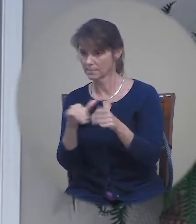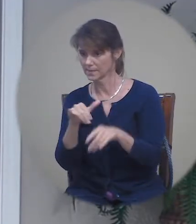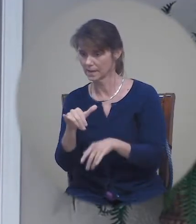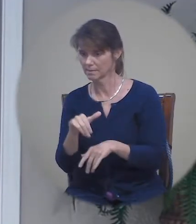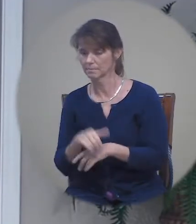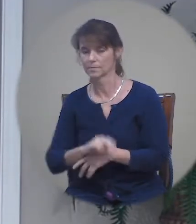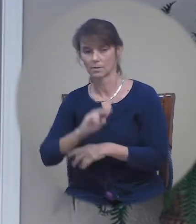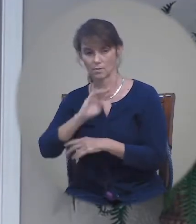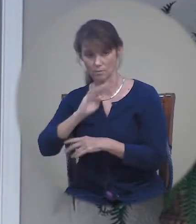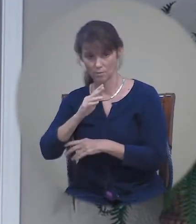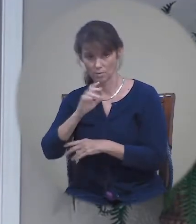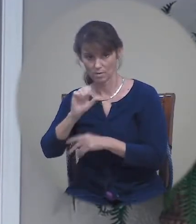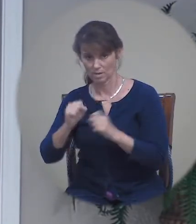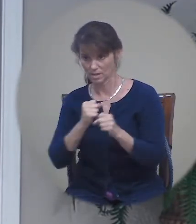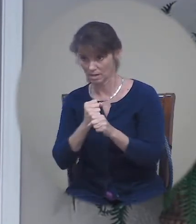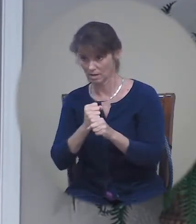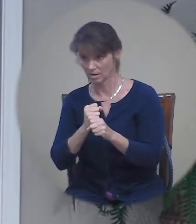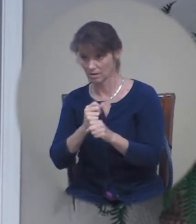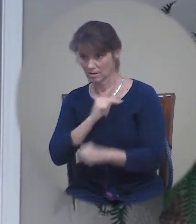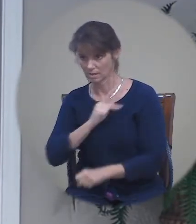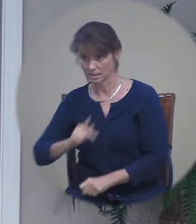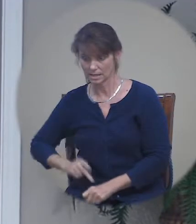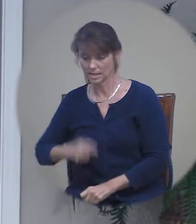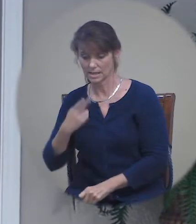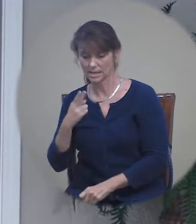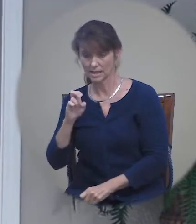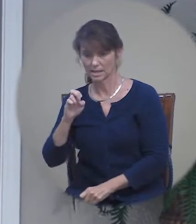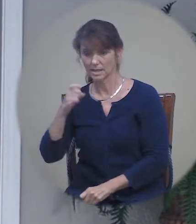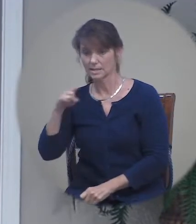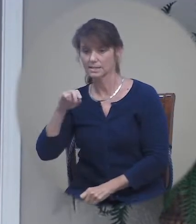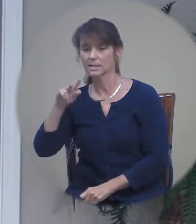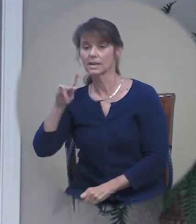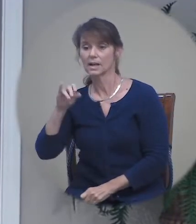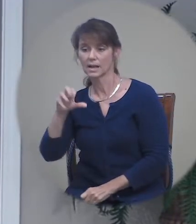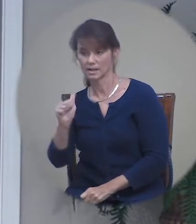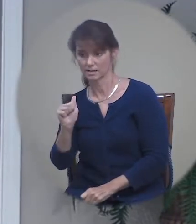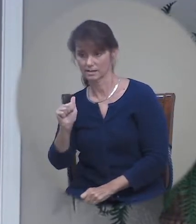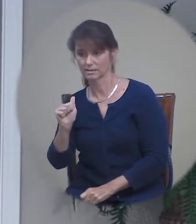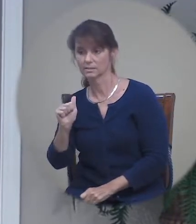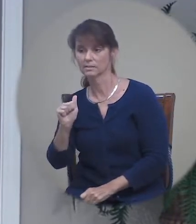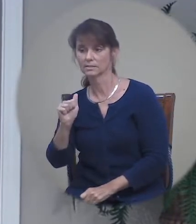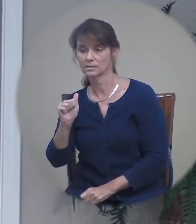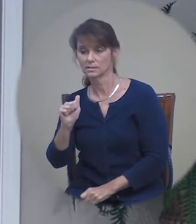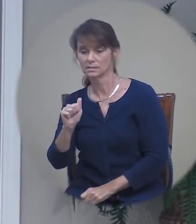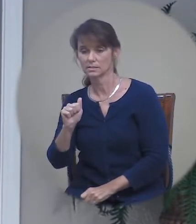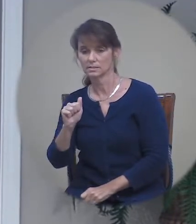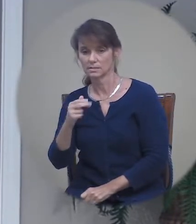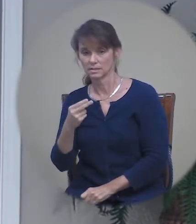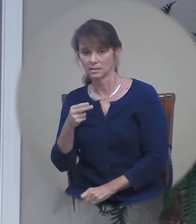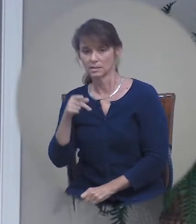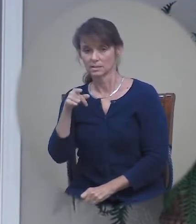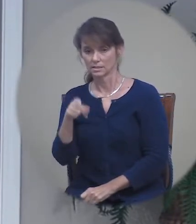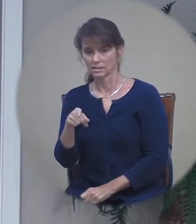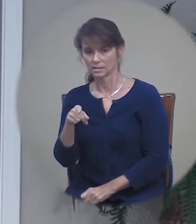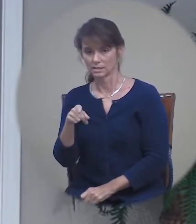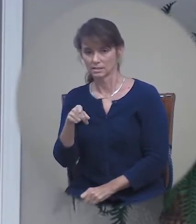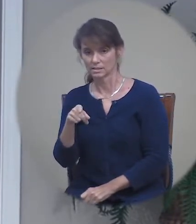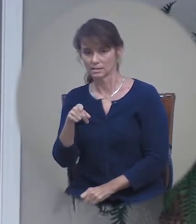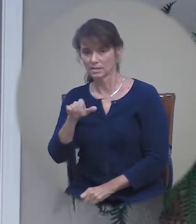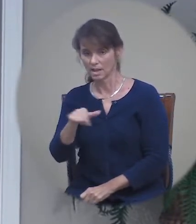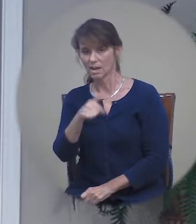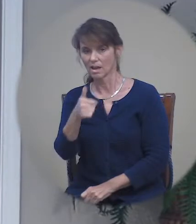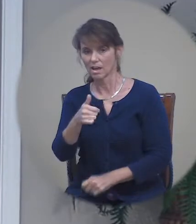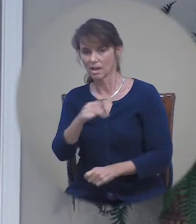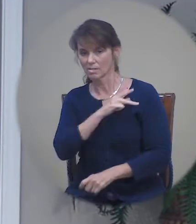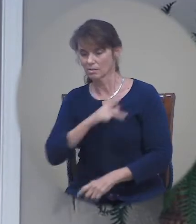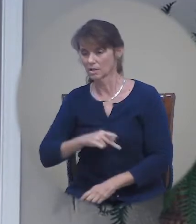of King Hezekiah, which was in the 7th year of Hoshea, son of Elah, king of Israel, Shalmaneser, king of Assyria, came